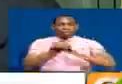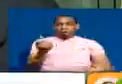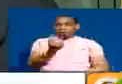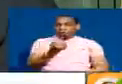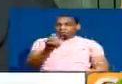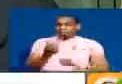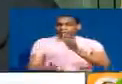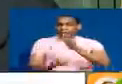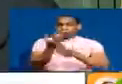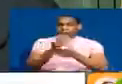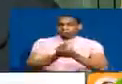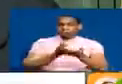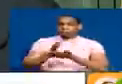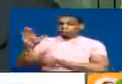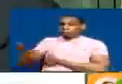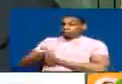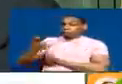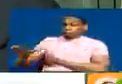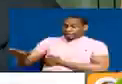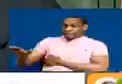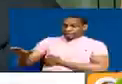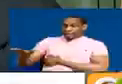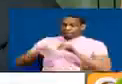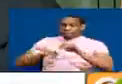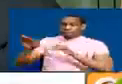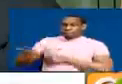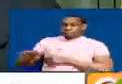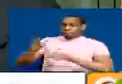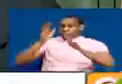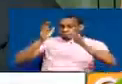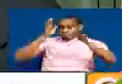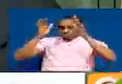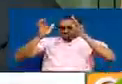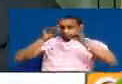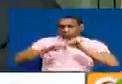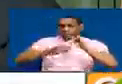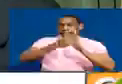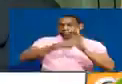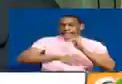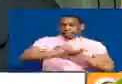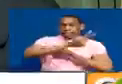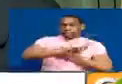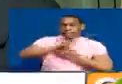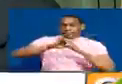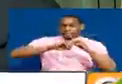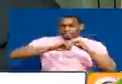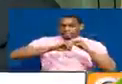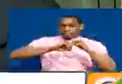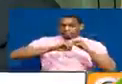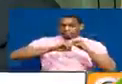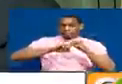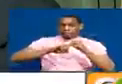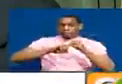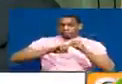can only be initiated by Parliament through a parliamentary initiative under Article 256